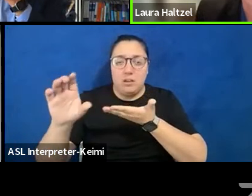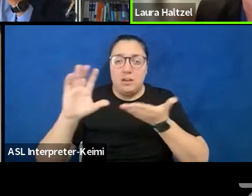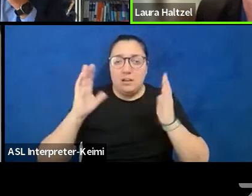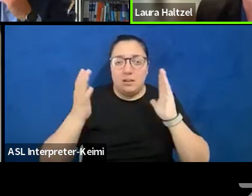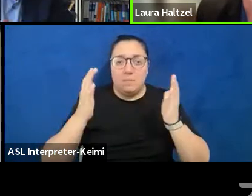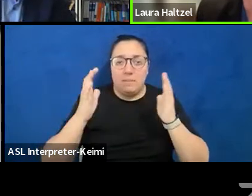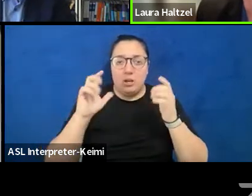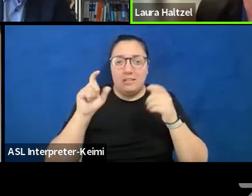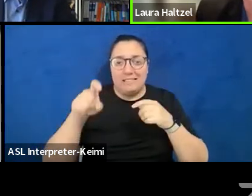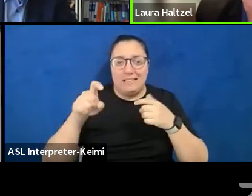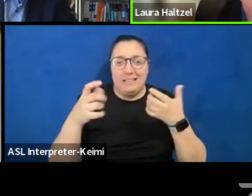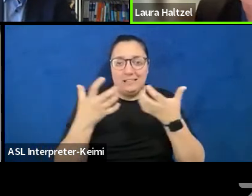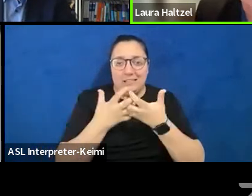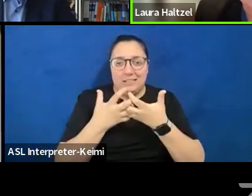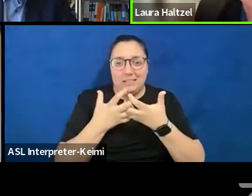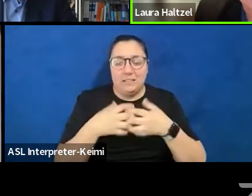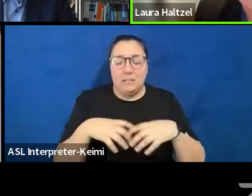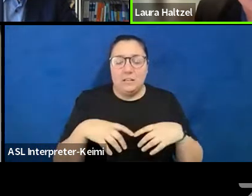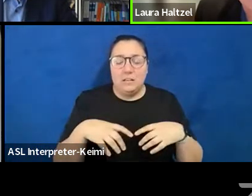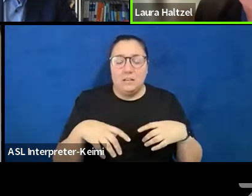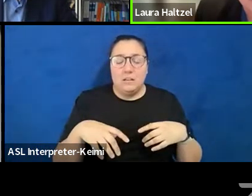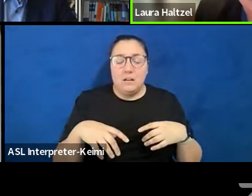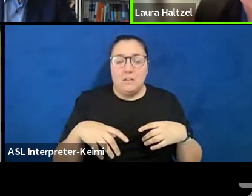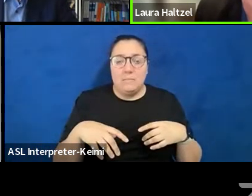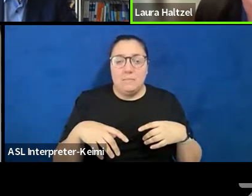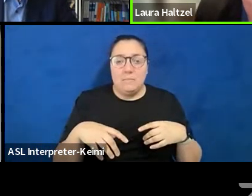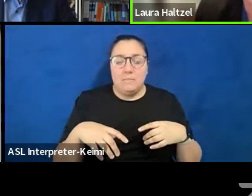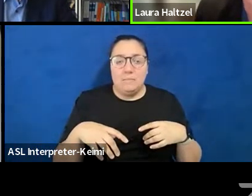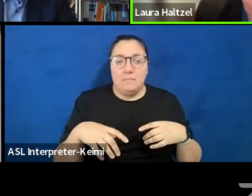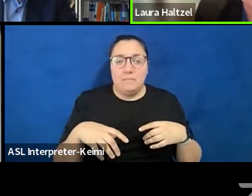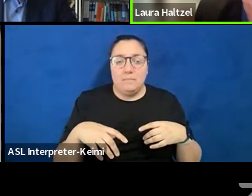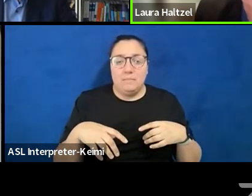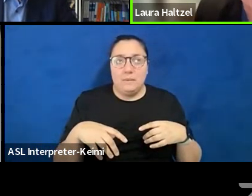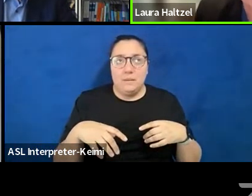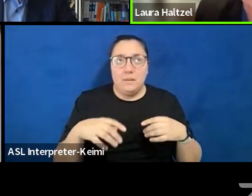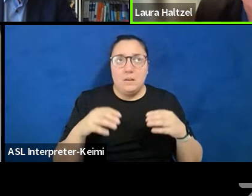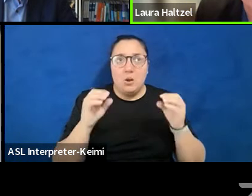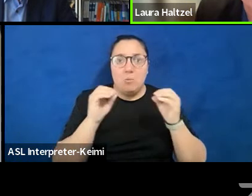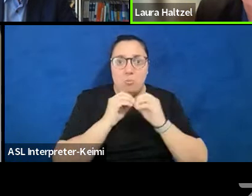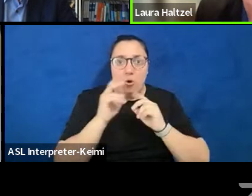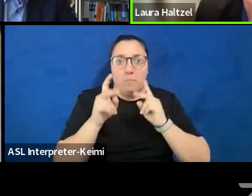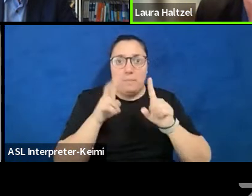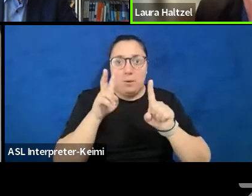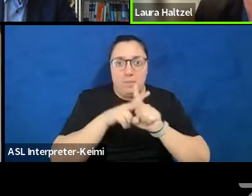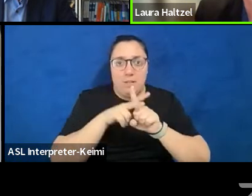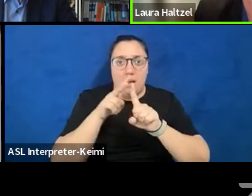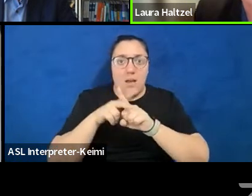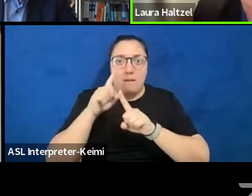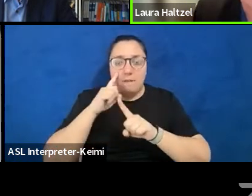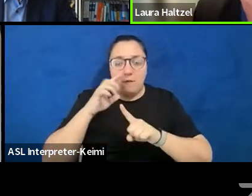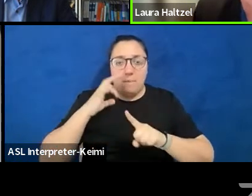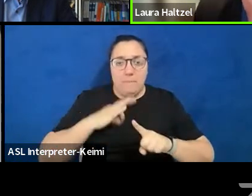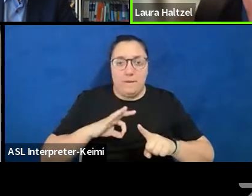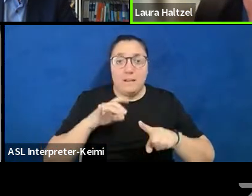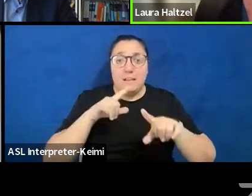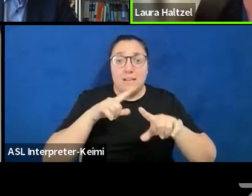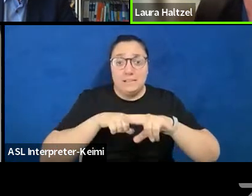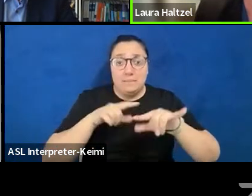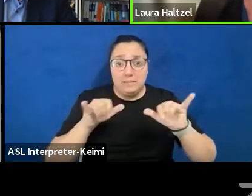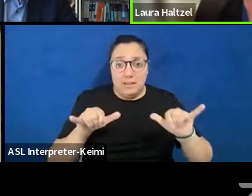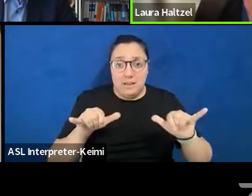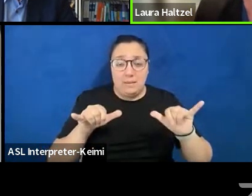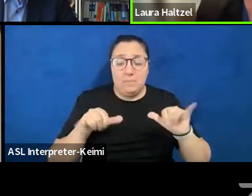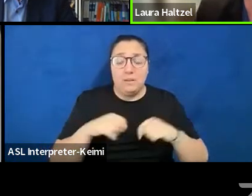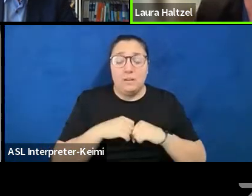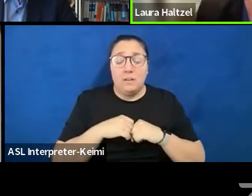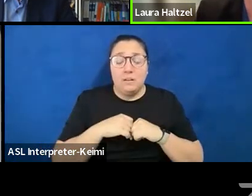are. As we've had the aging of the baby boom, when we've had more people applying for benefits. At the same time, the